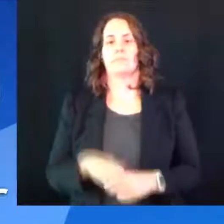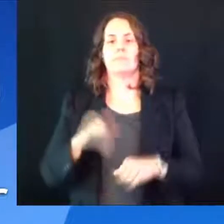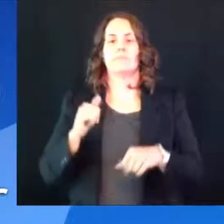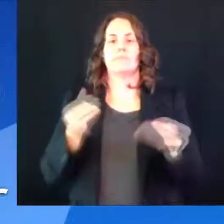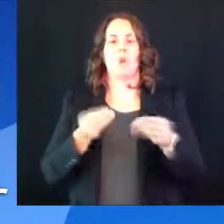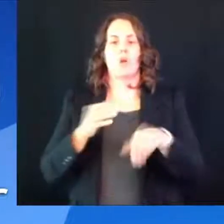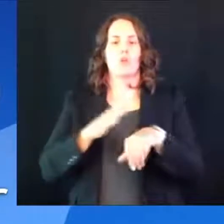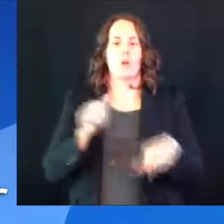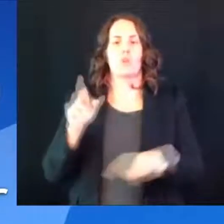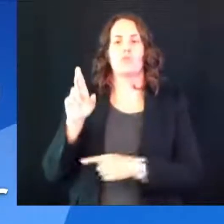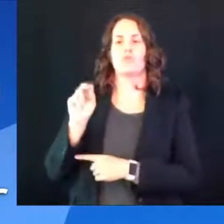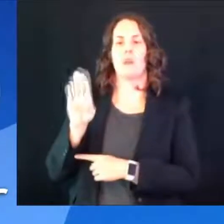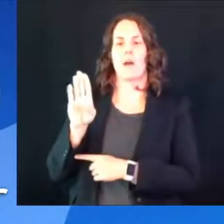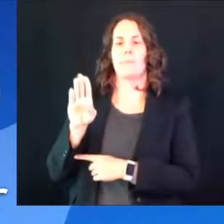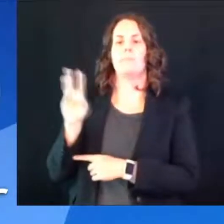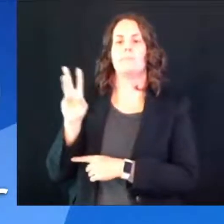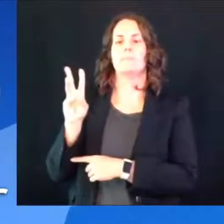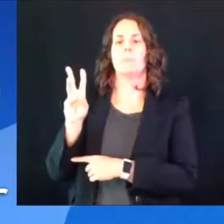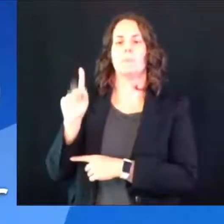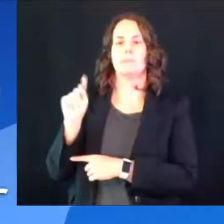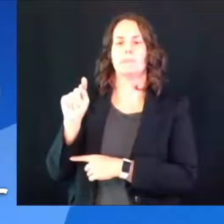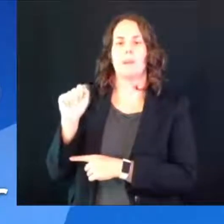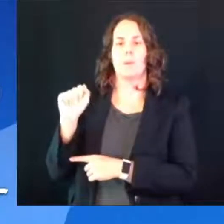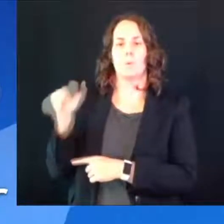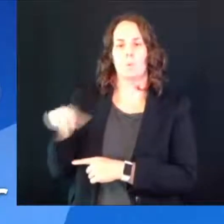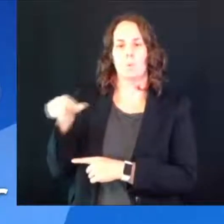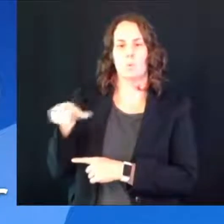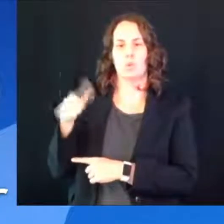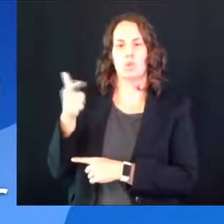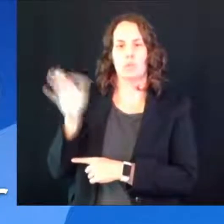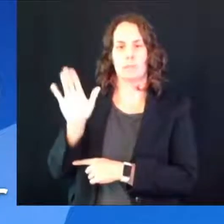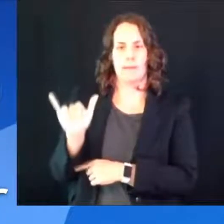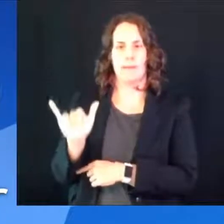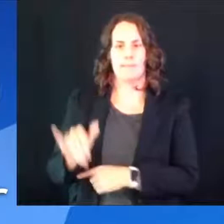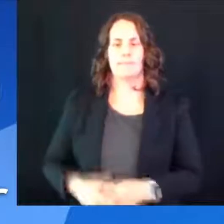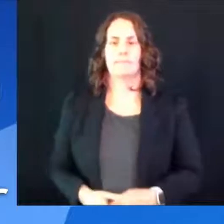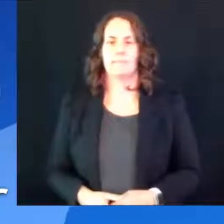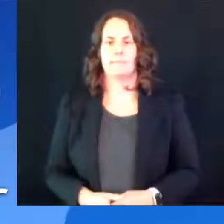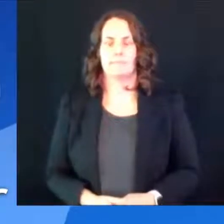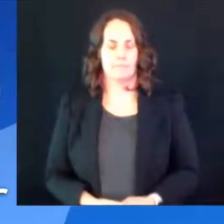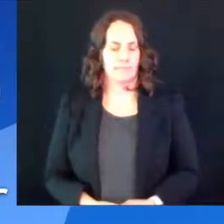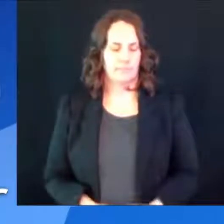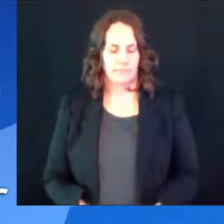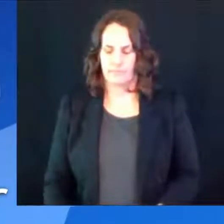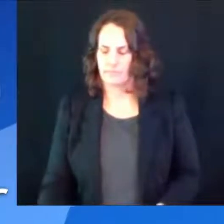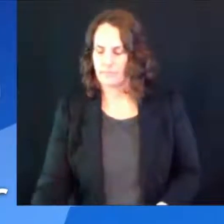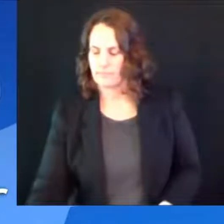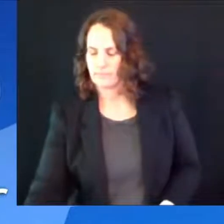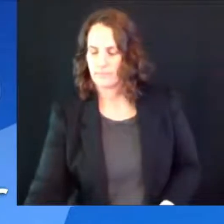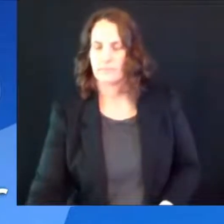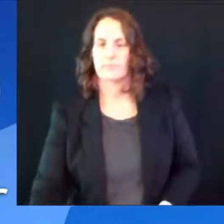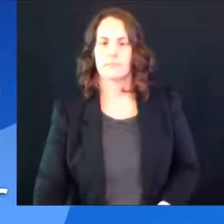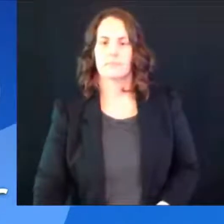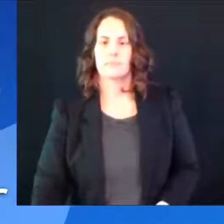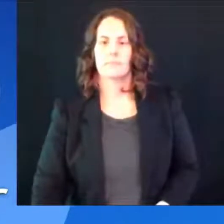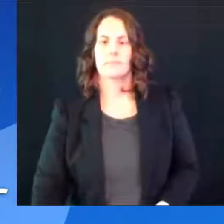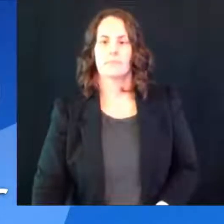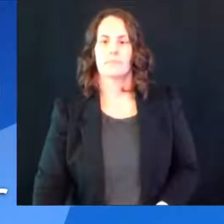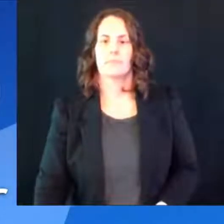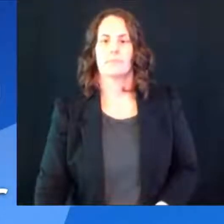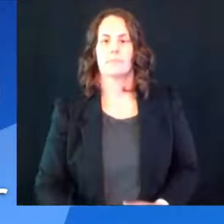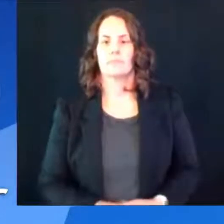Yes, thanks for taking my question. It is for Governor Evers. Governor, by state